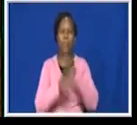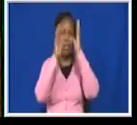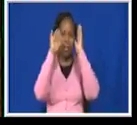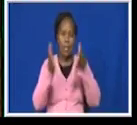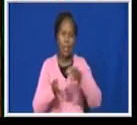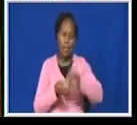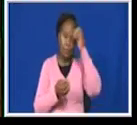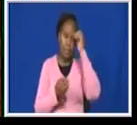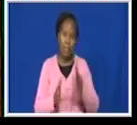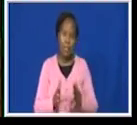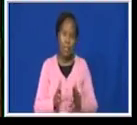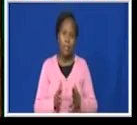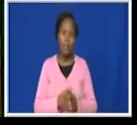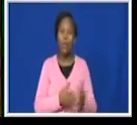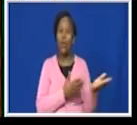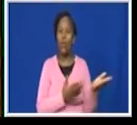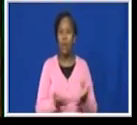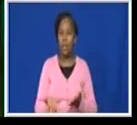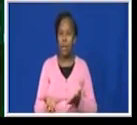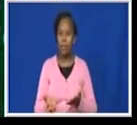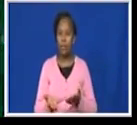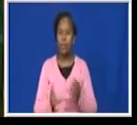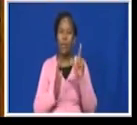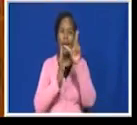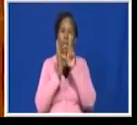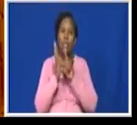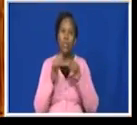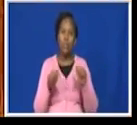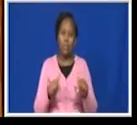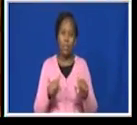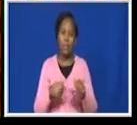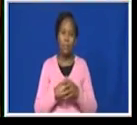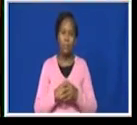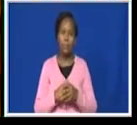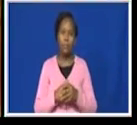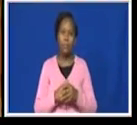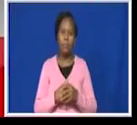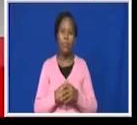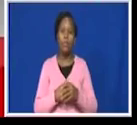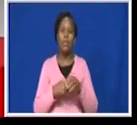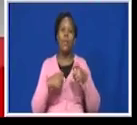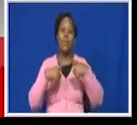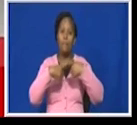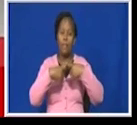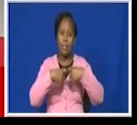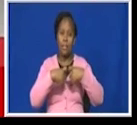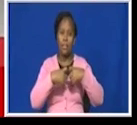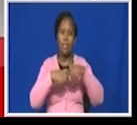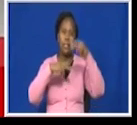Hello learner, welcome to our lesson today, Physics Secondary